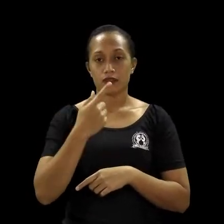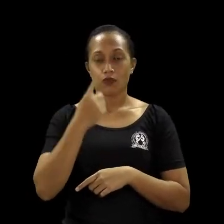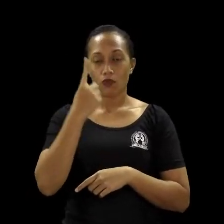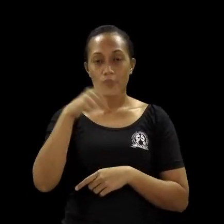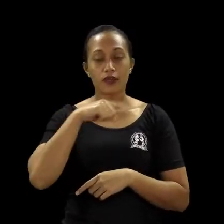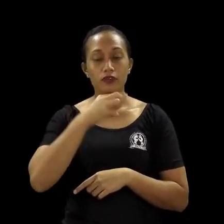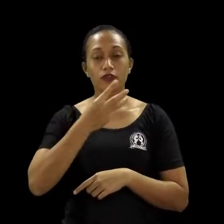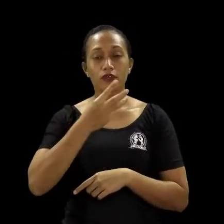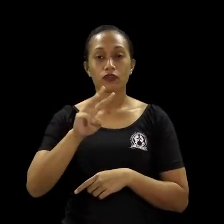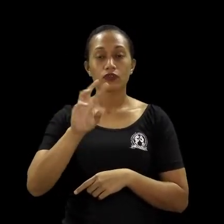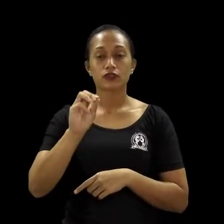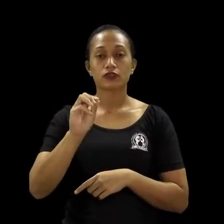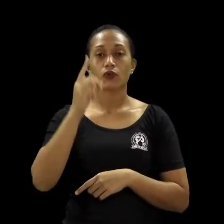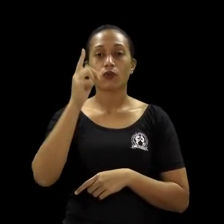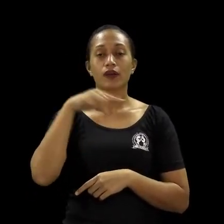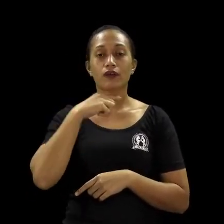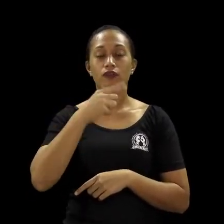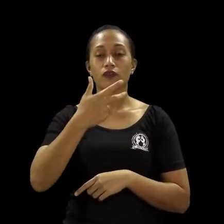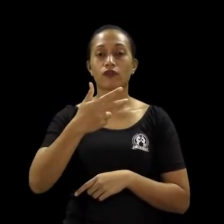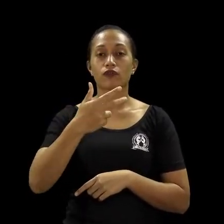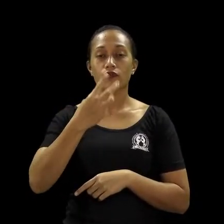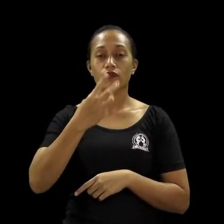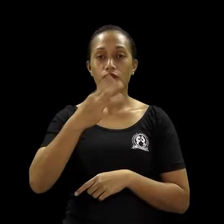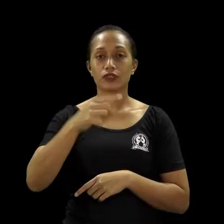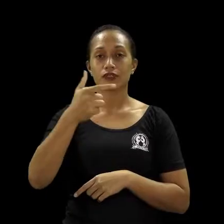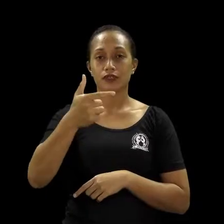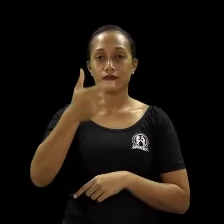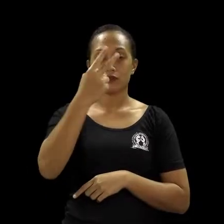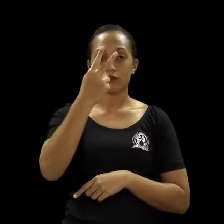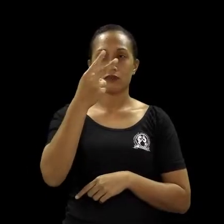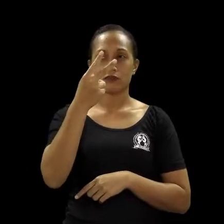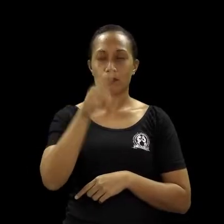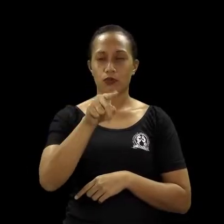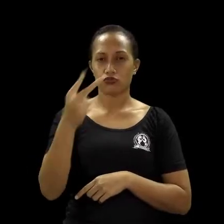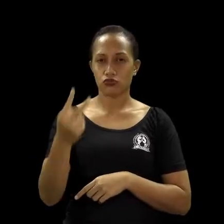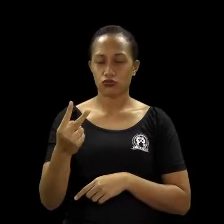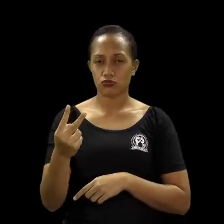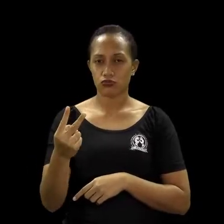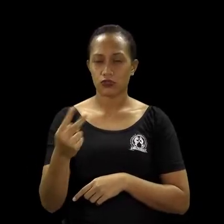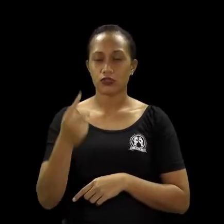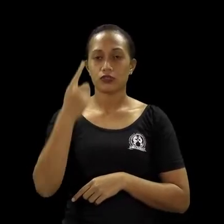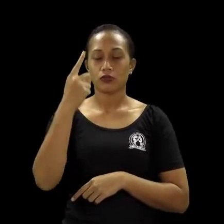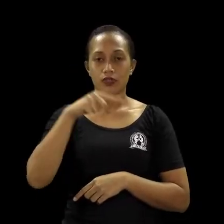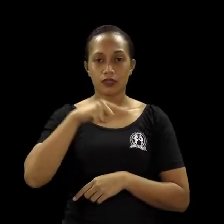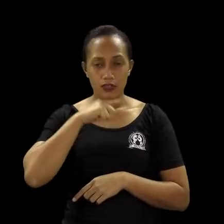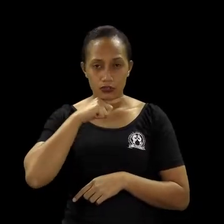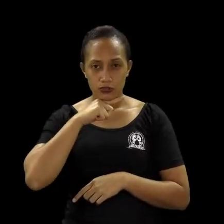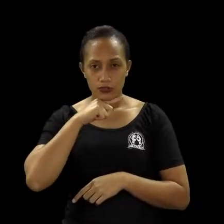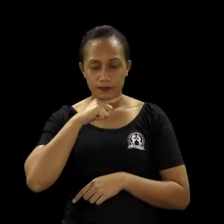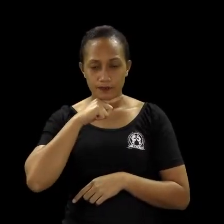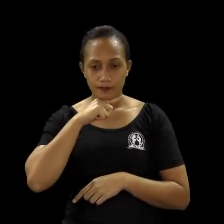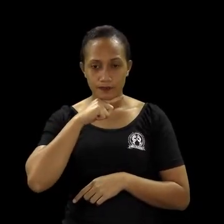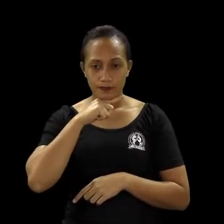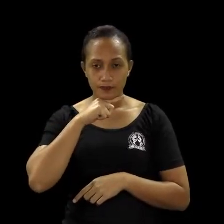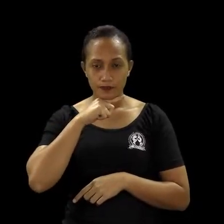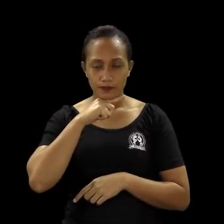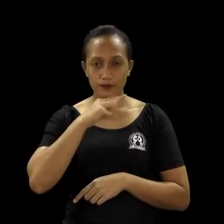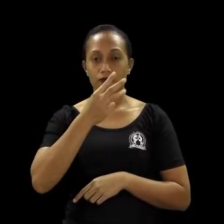we have 137.2 is this part right over here. So 100, let me write this down. So we